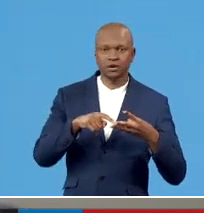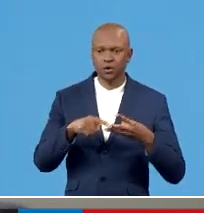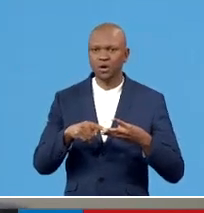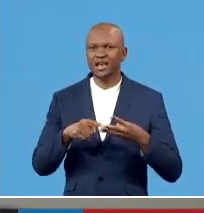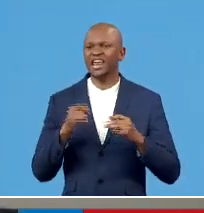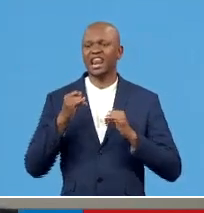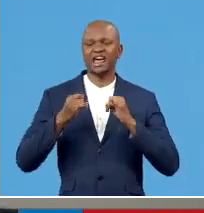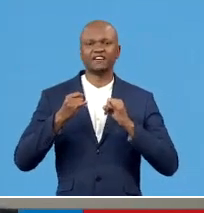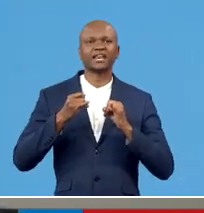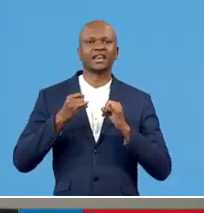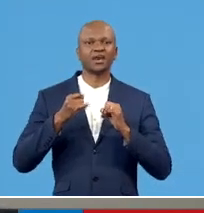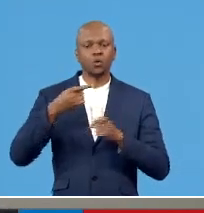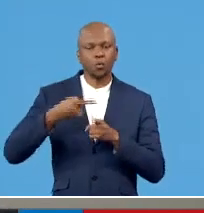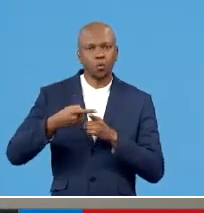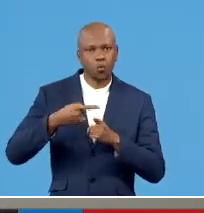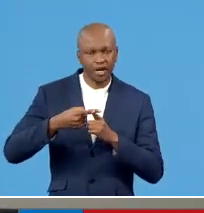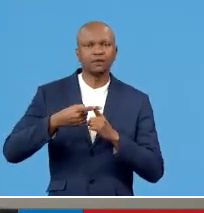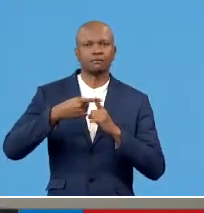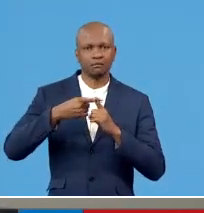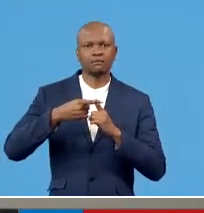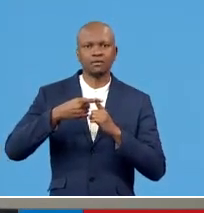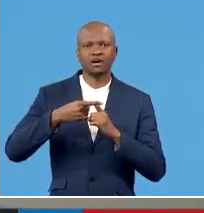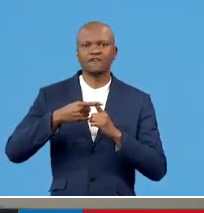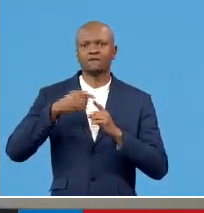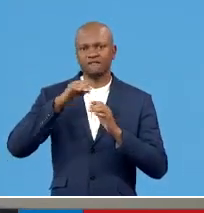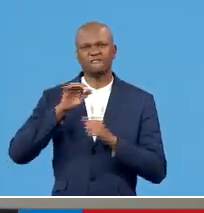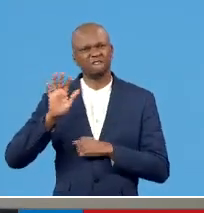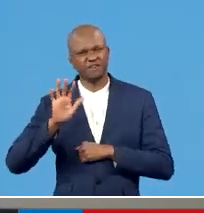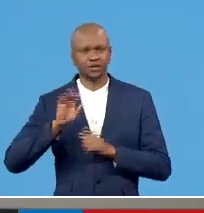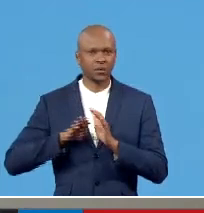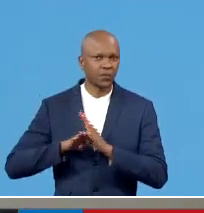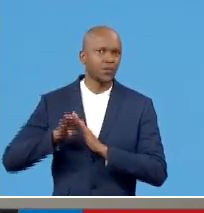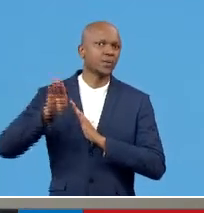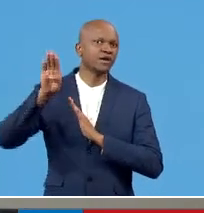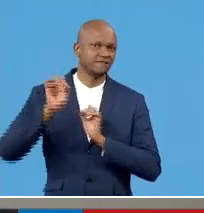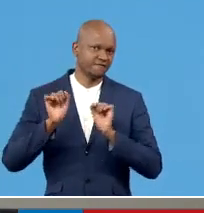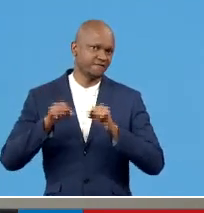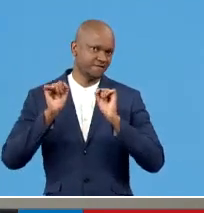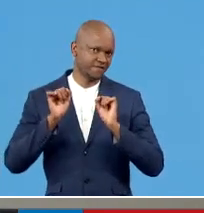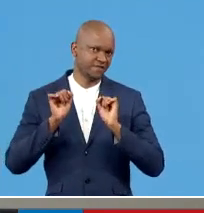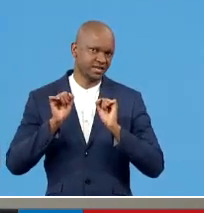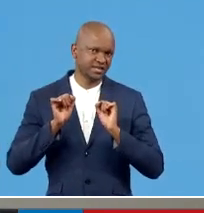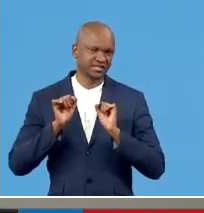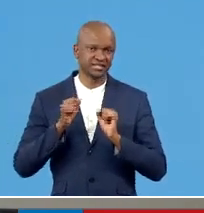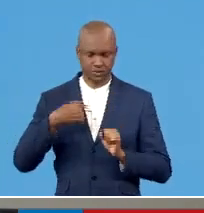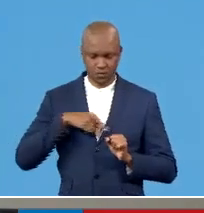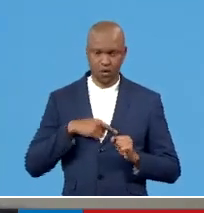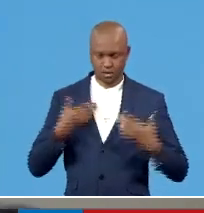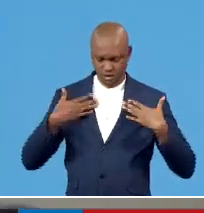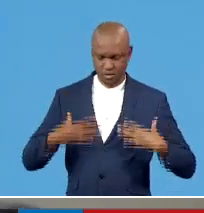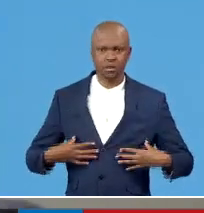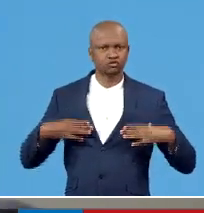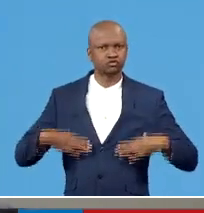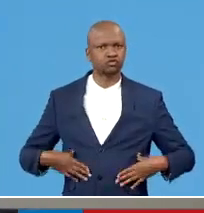quite dominant in our cases that we saw. And it seems that with our immune response from both